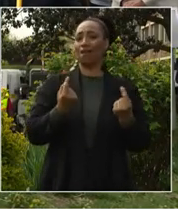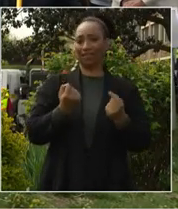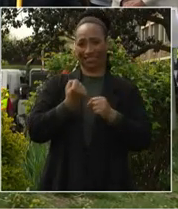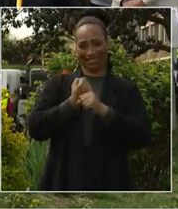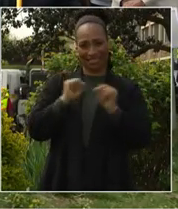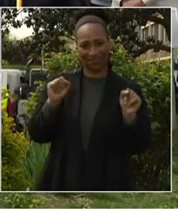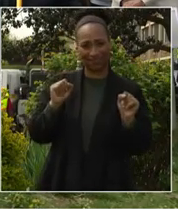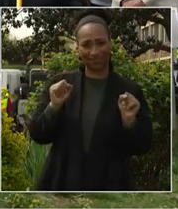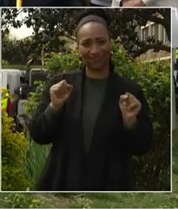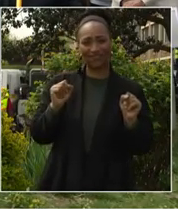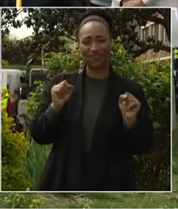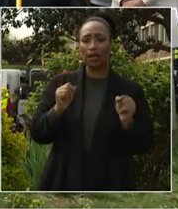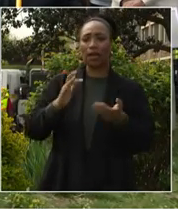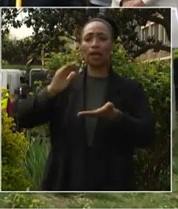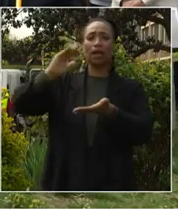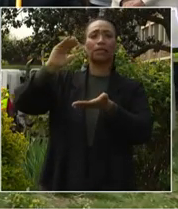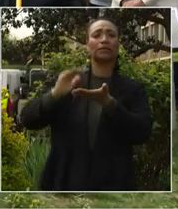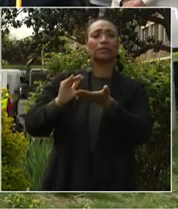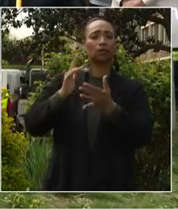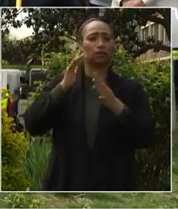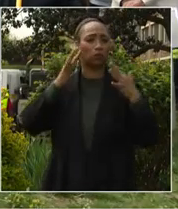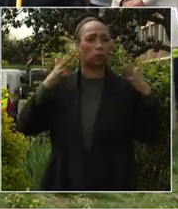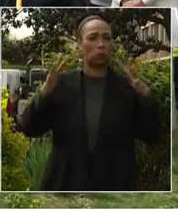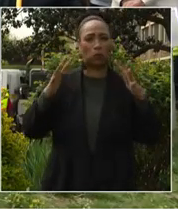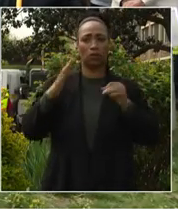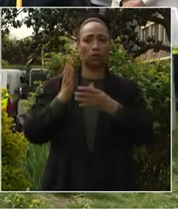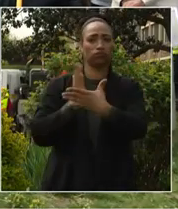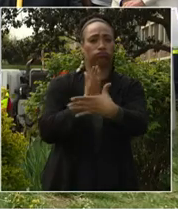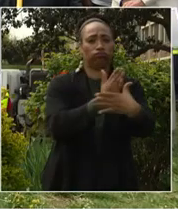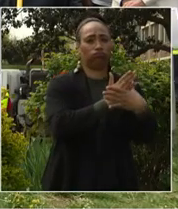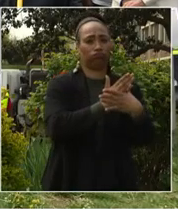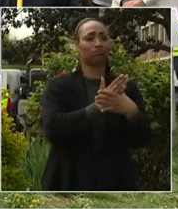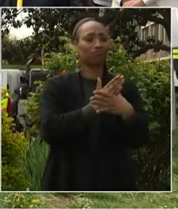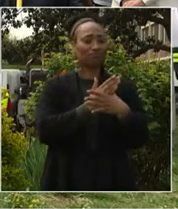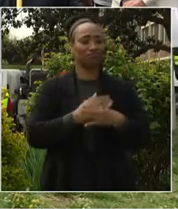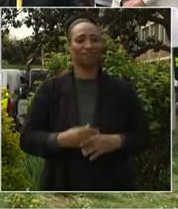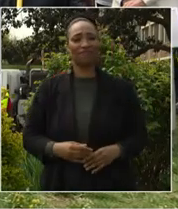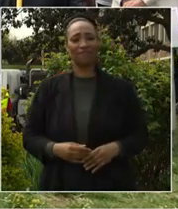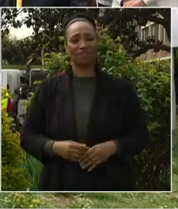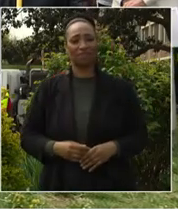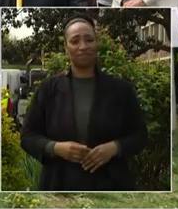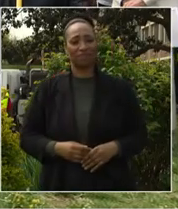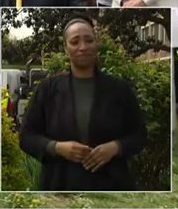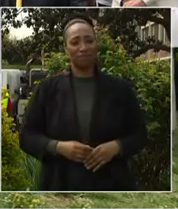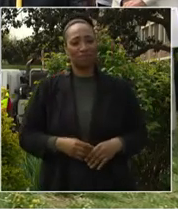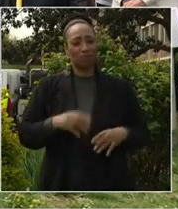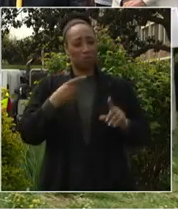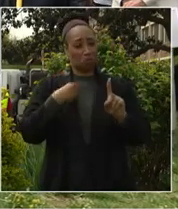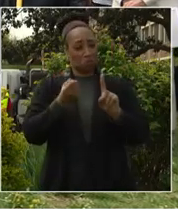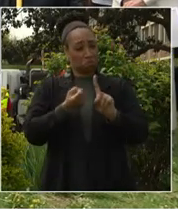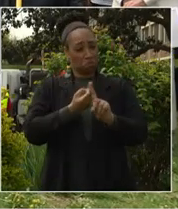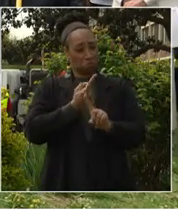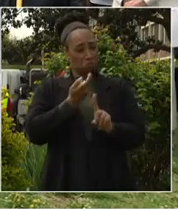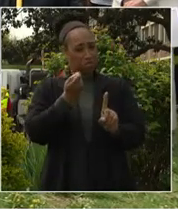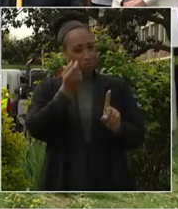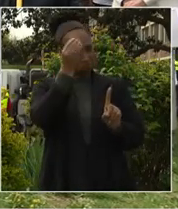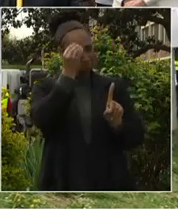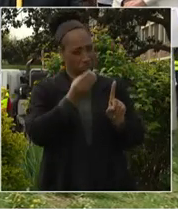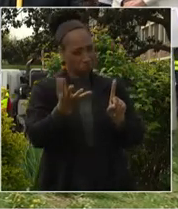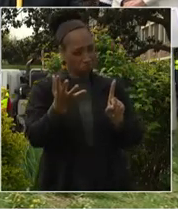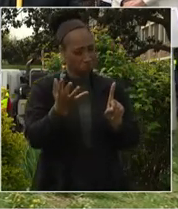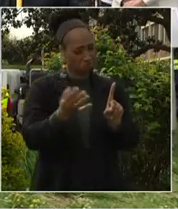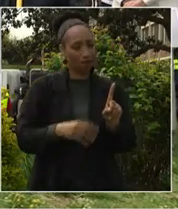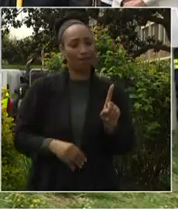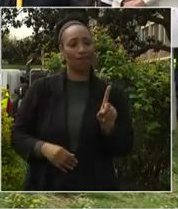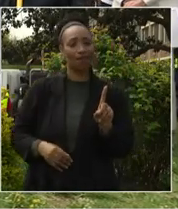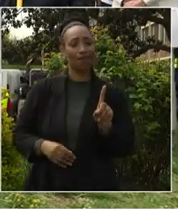on that. The other thing I wanted to mention, I'm going to go outside my notes a little bit, because while DDOT is doing their post-winter